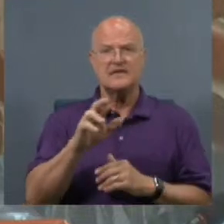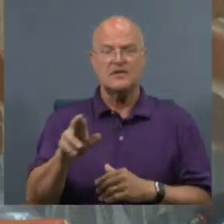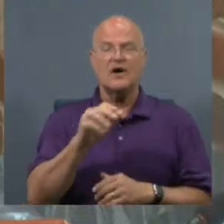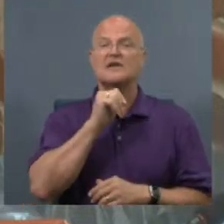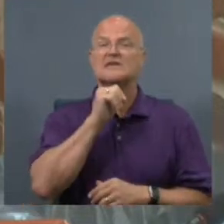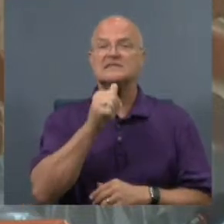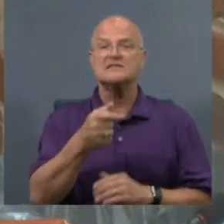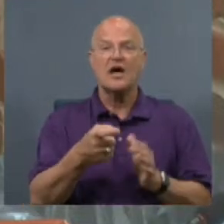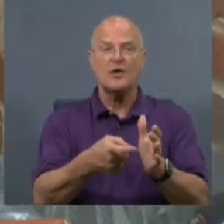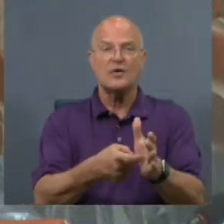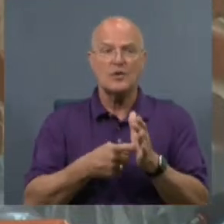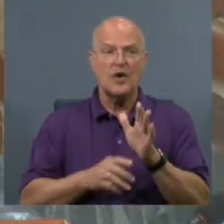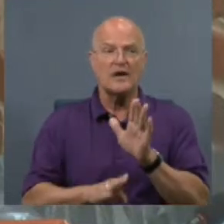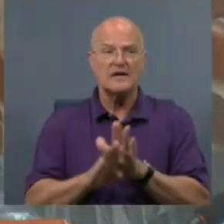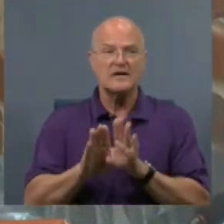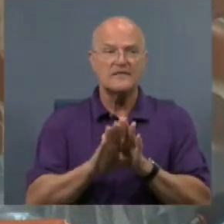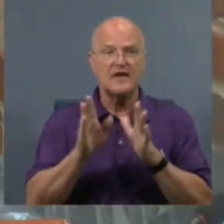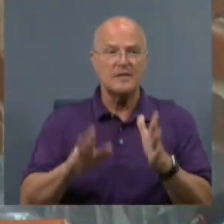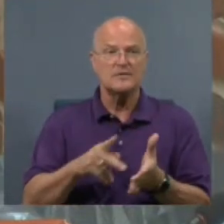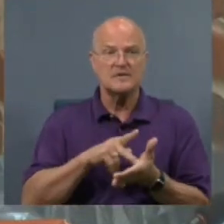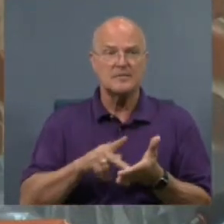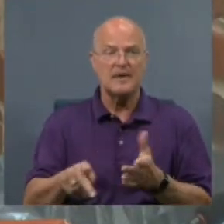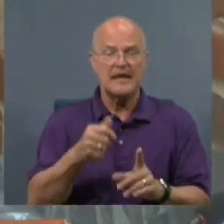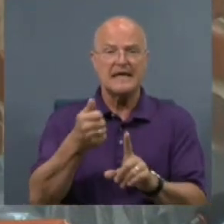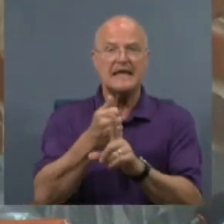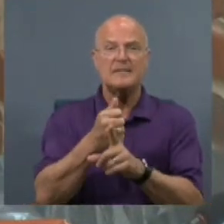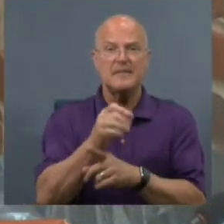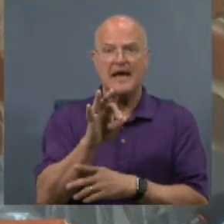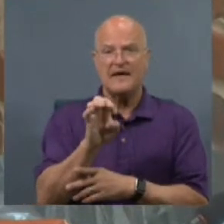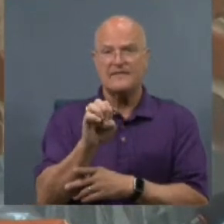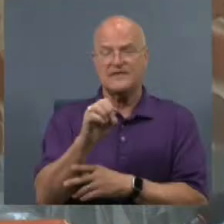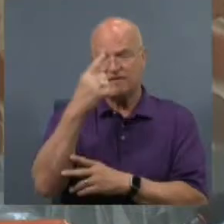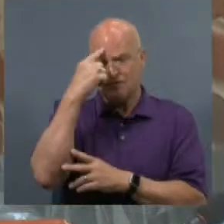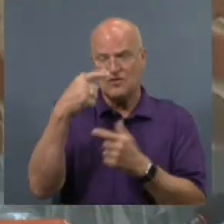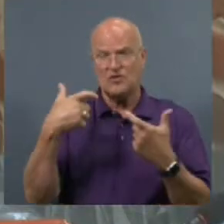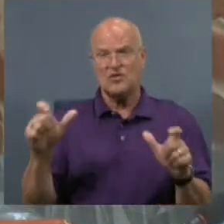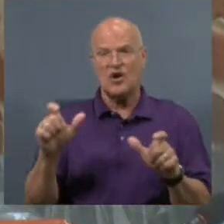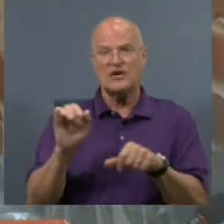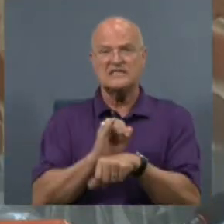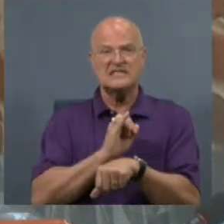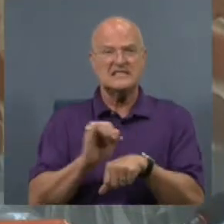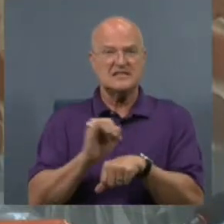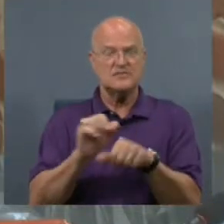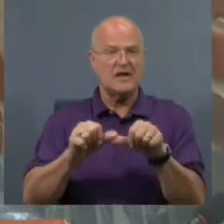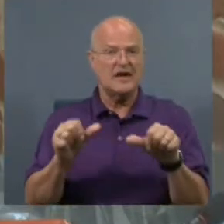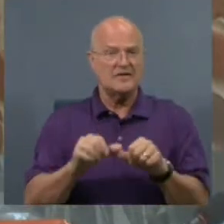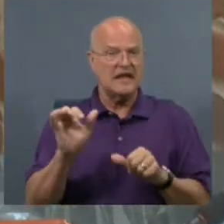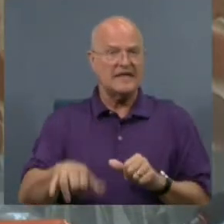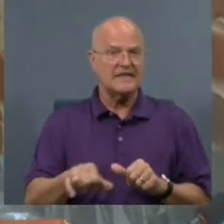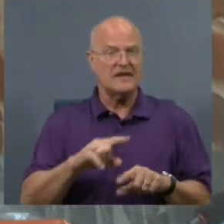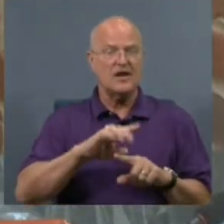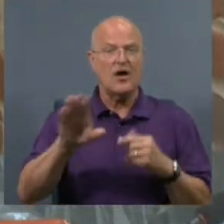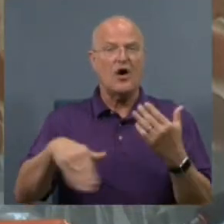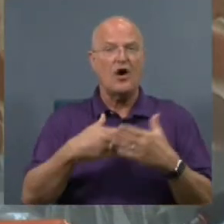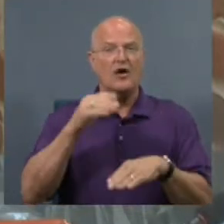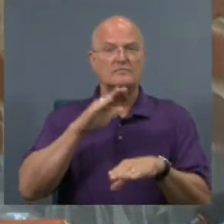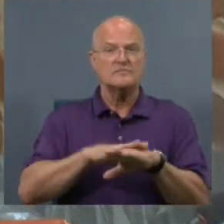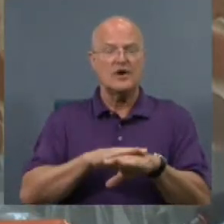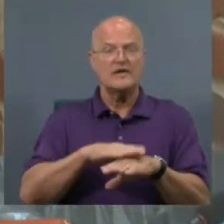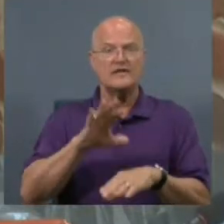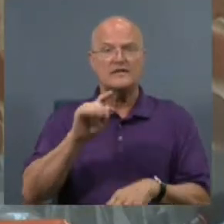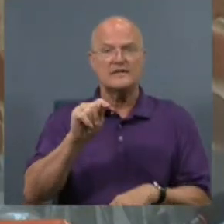not require developers to pay impact fees for large industrial developments like this. It all falls on the taxpayer